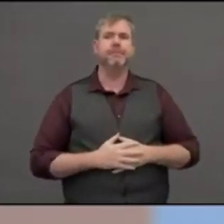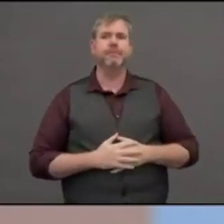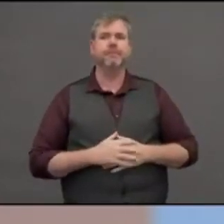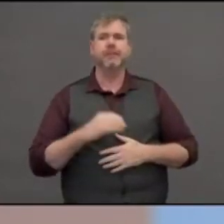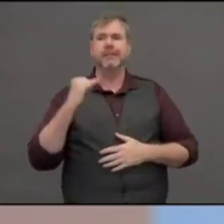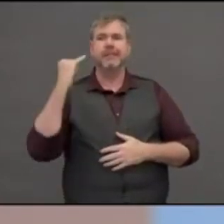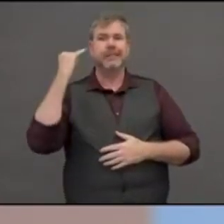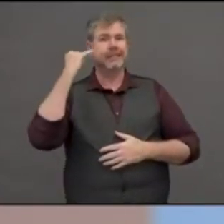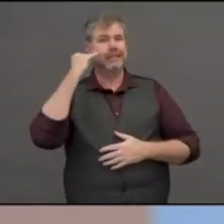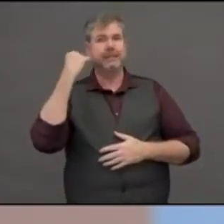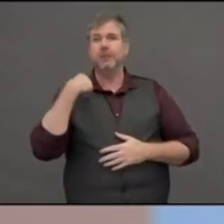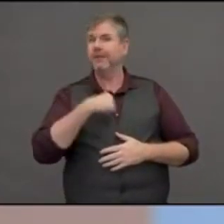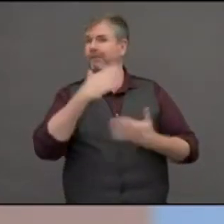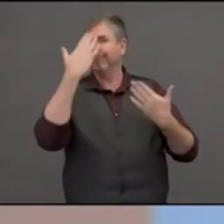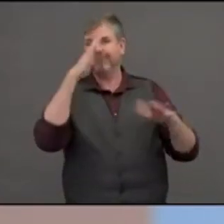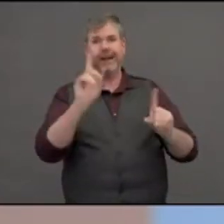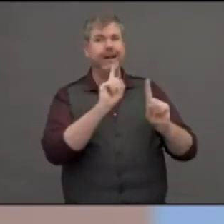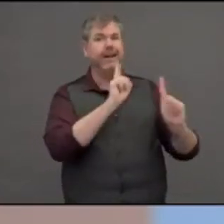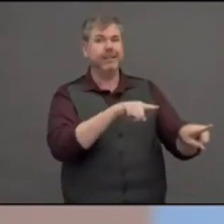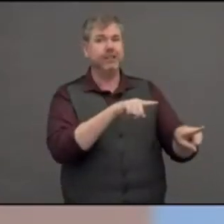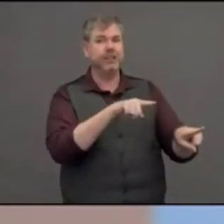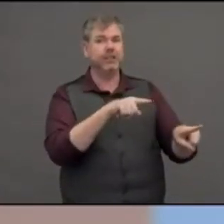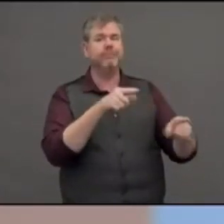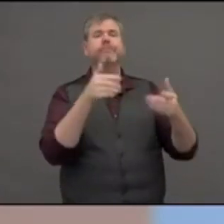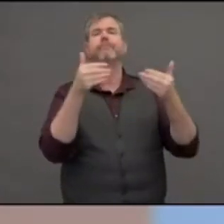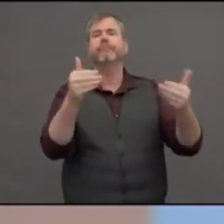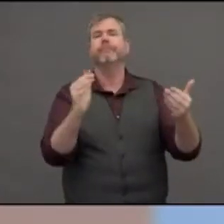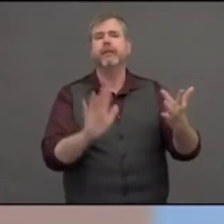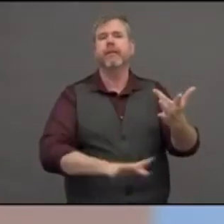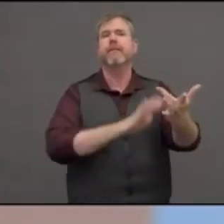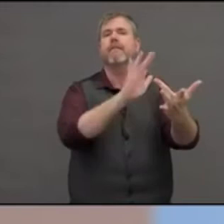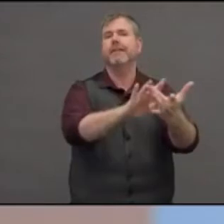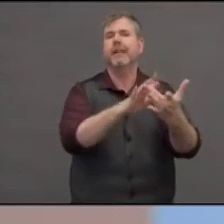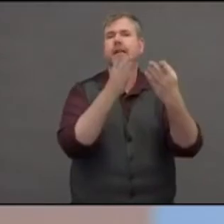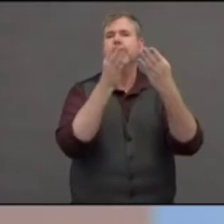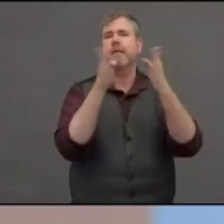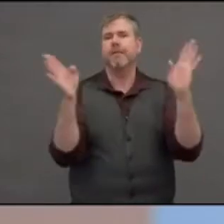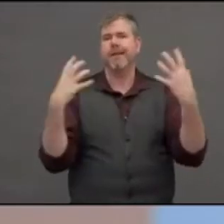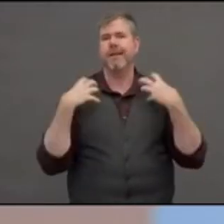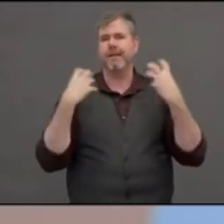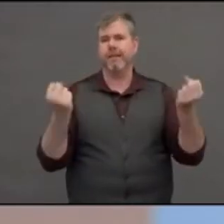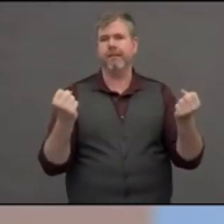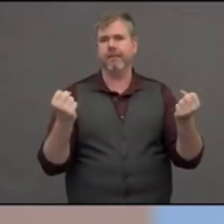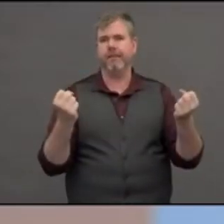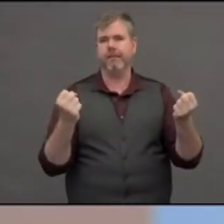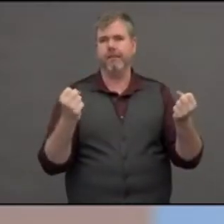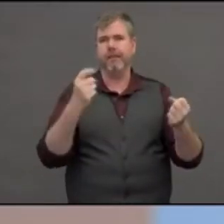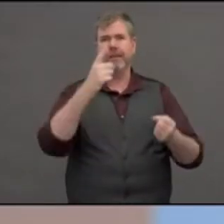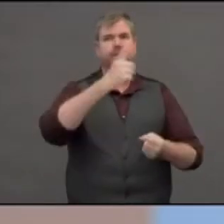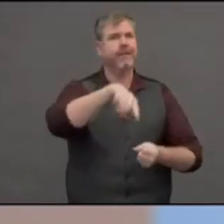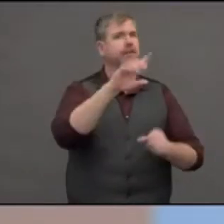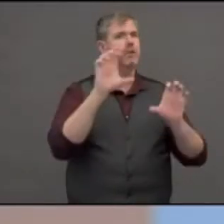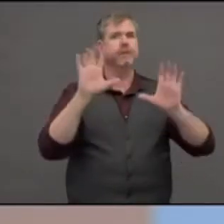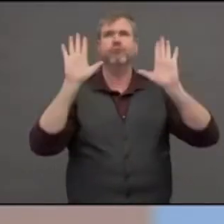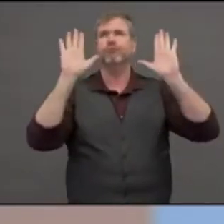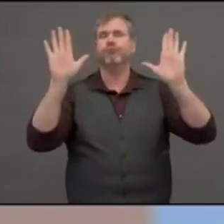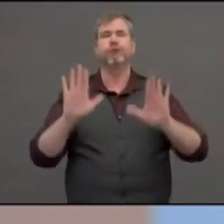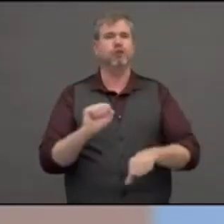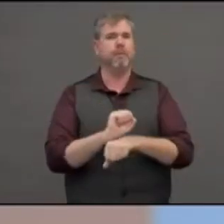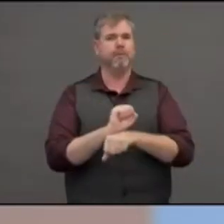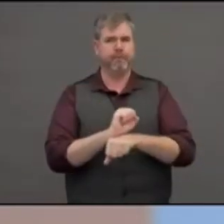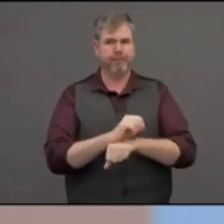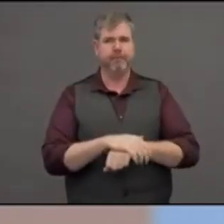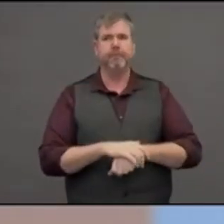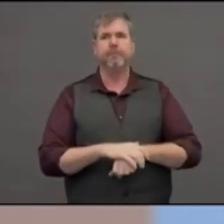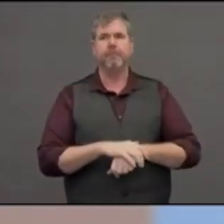Health Department and they'll help clarify that for us. Public Health is doing a fantastic job of making the science understandable